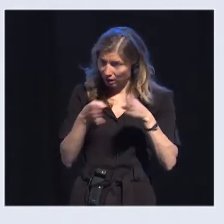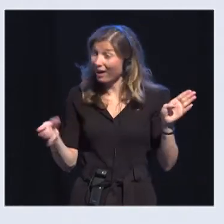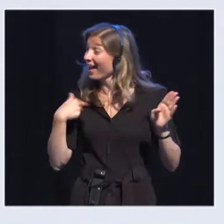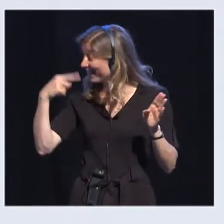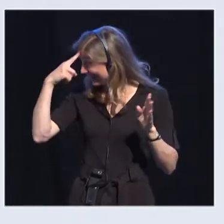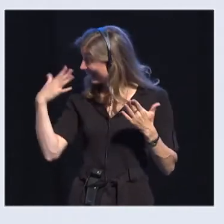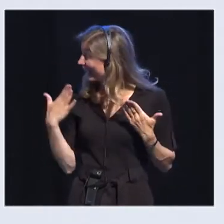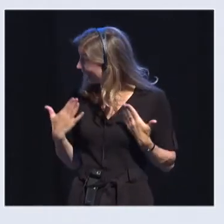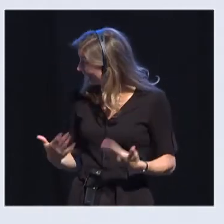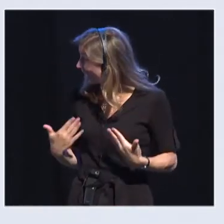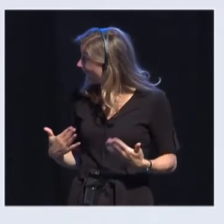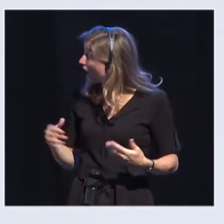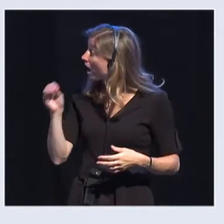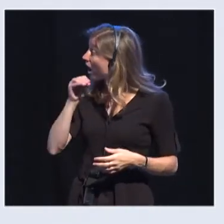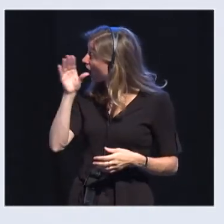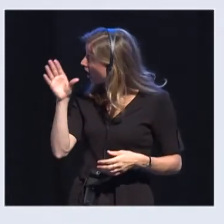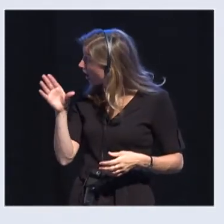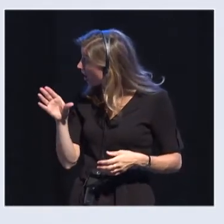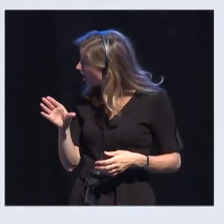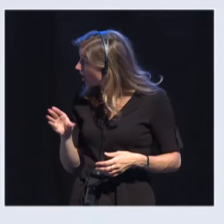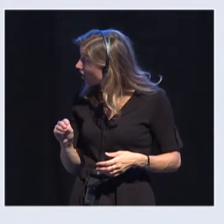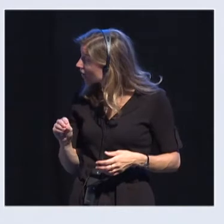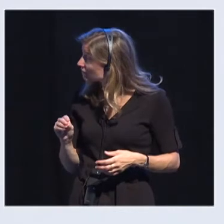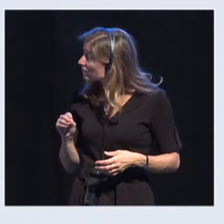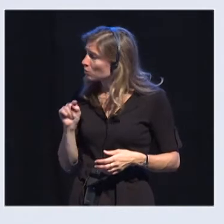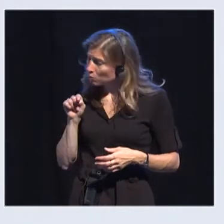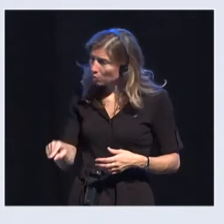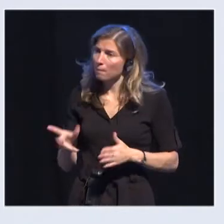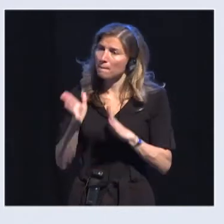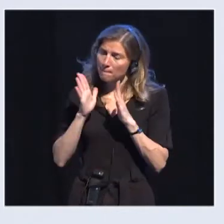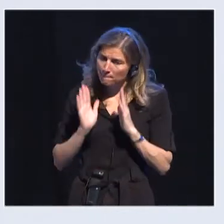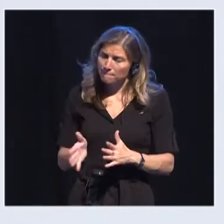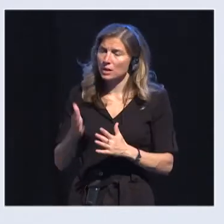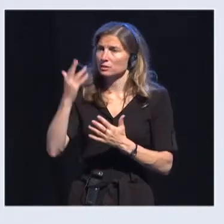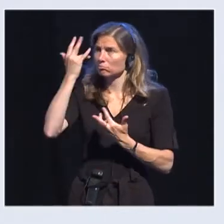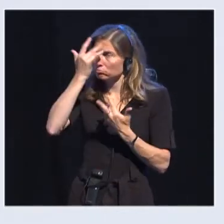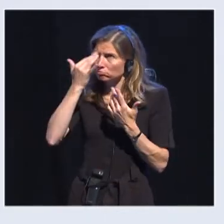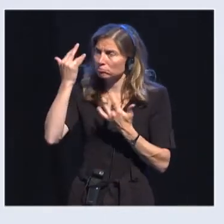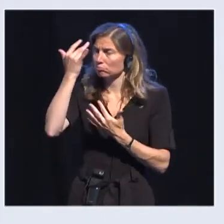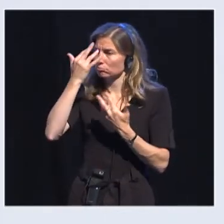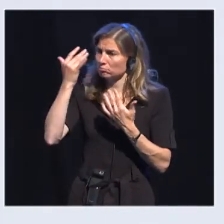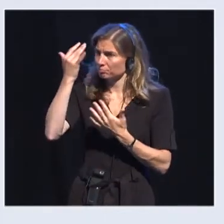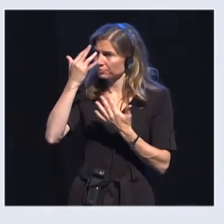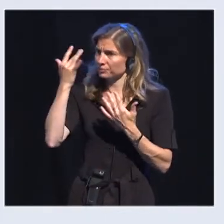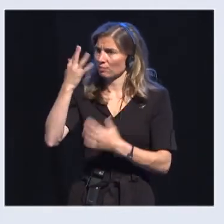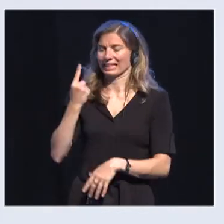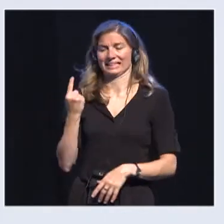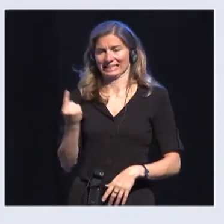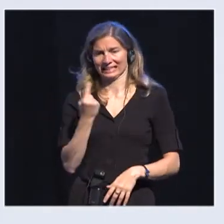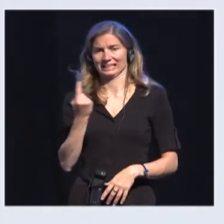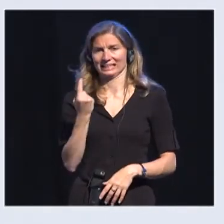now, in African continent, you have to think about creation of digital single